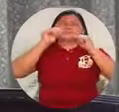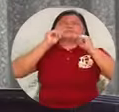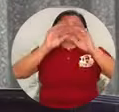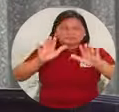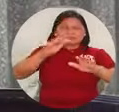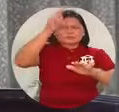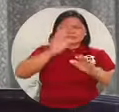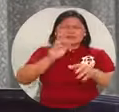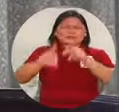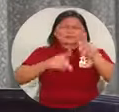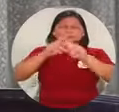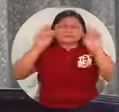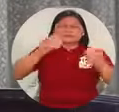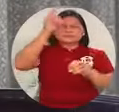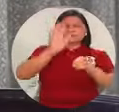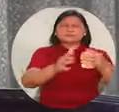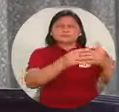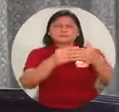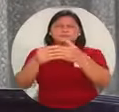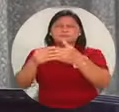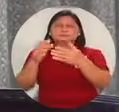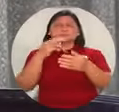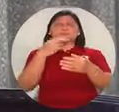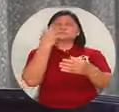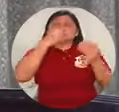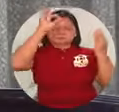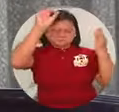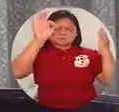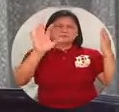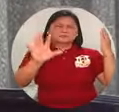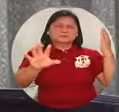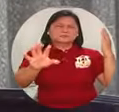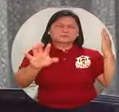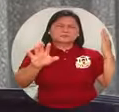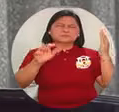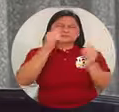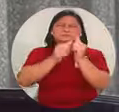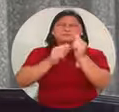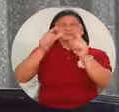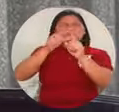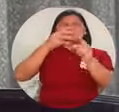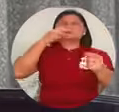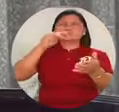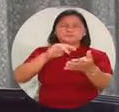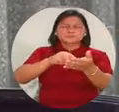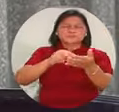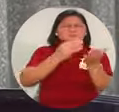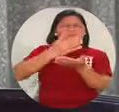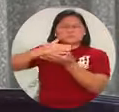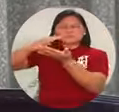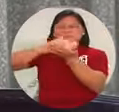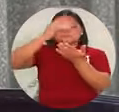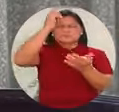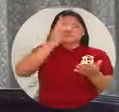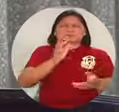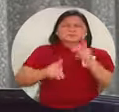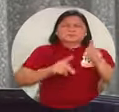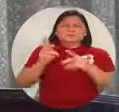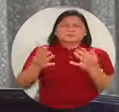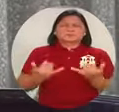people. And, oh God, guide my lips to every word, to every message that I'm going to share to your people